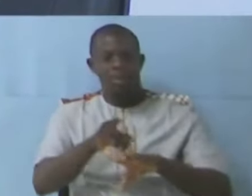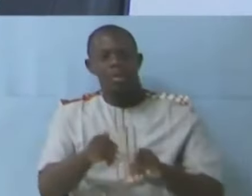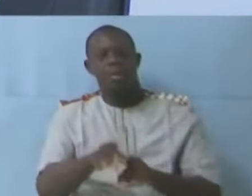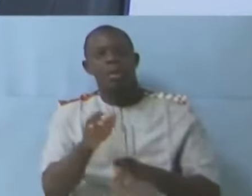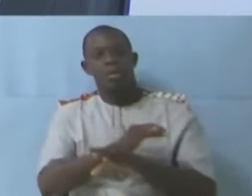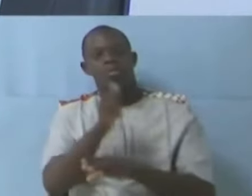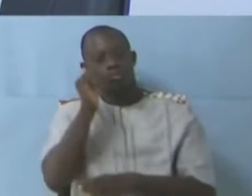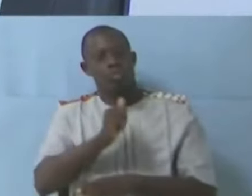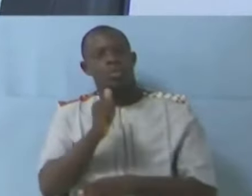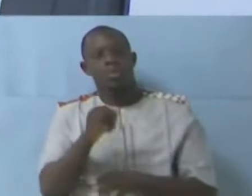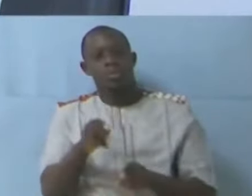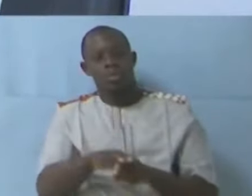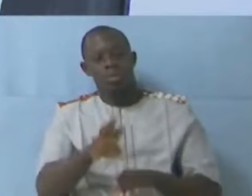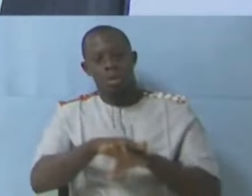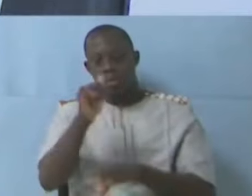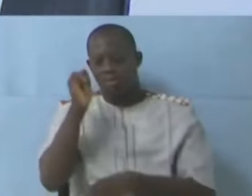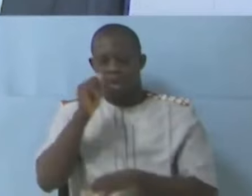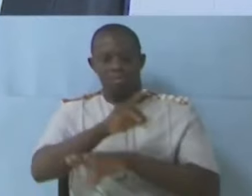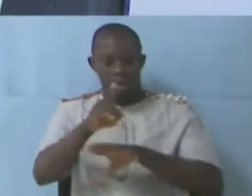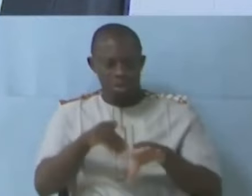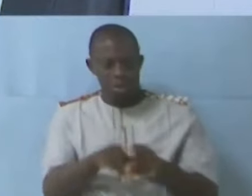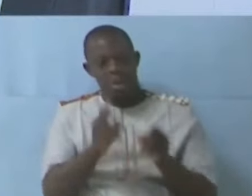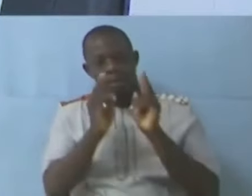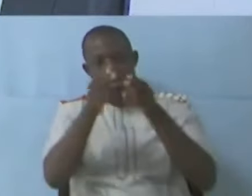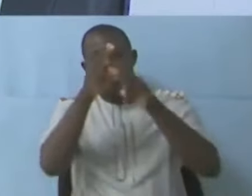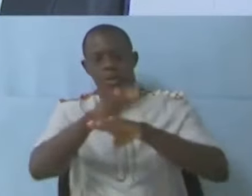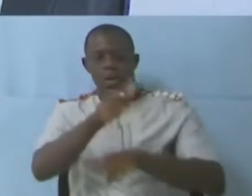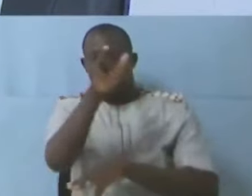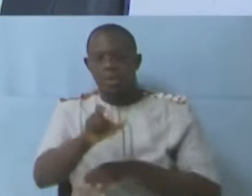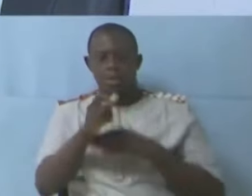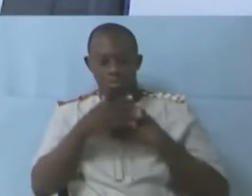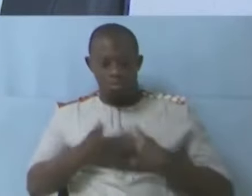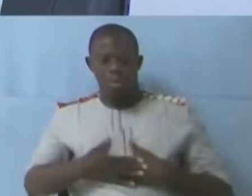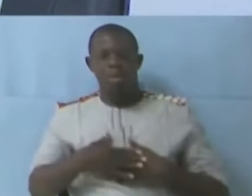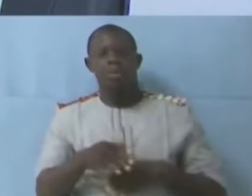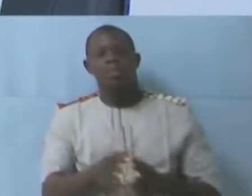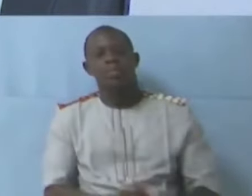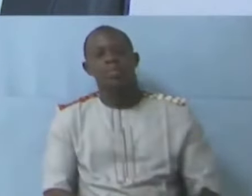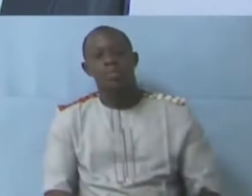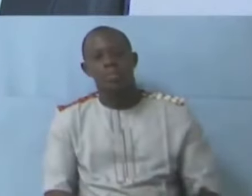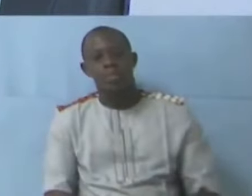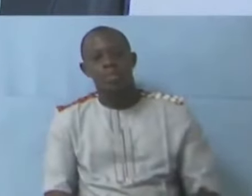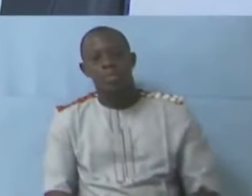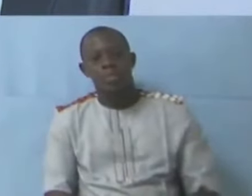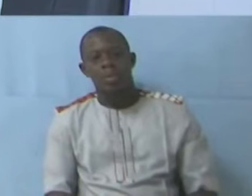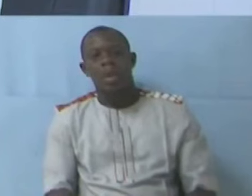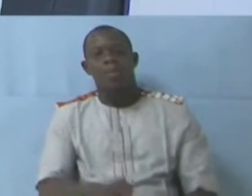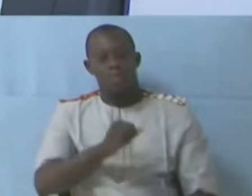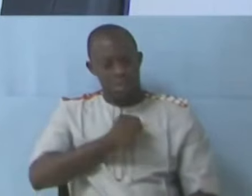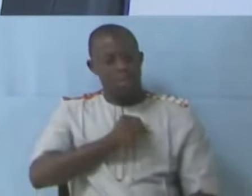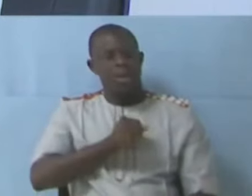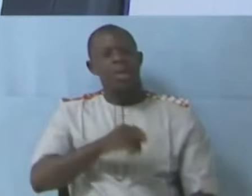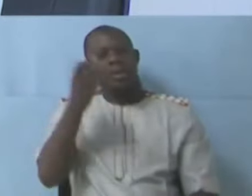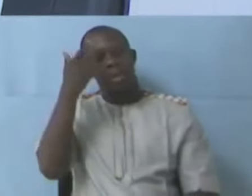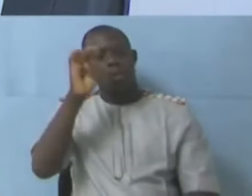mu dem. Njaga was shot by the back from the back. But man ma call Njaga fu man tok man ko call Njaga uyu.